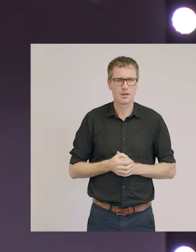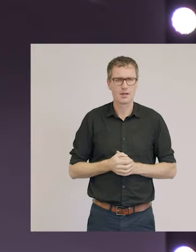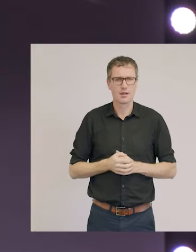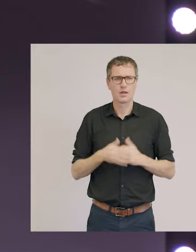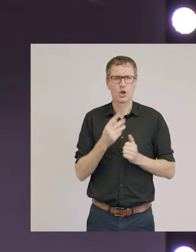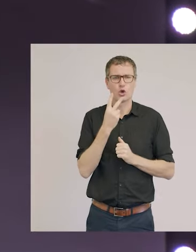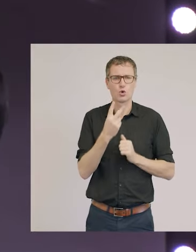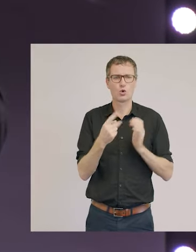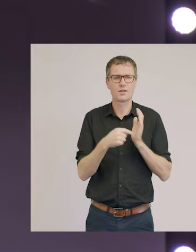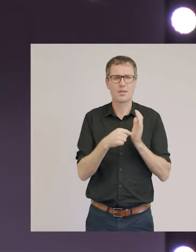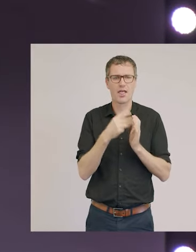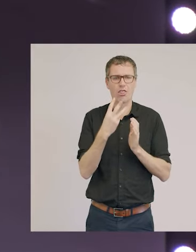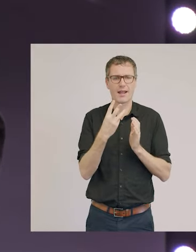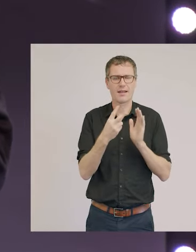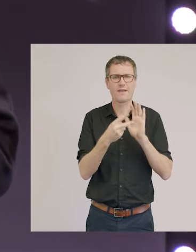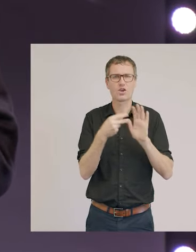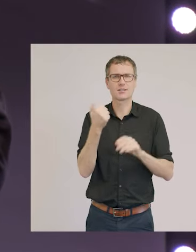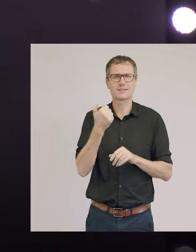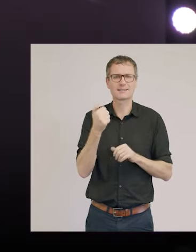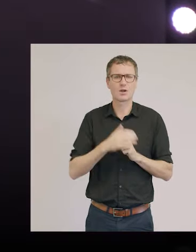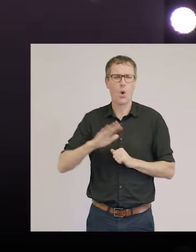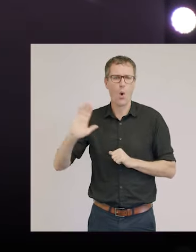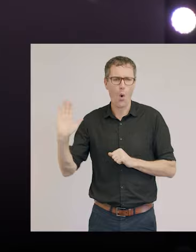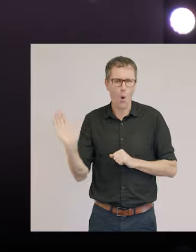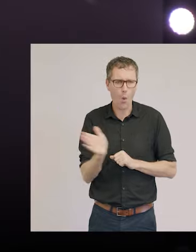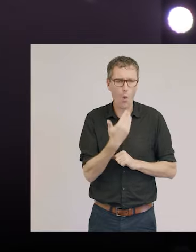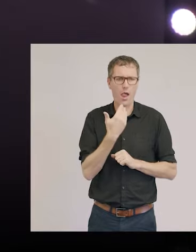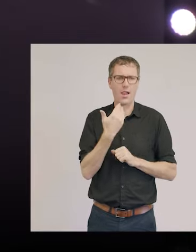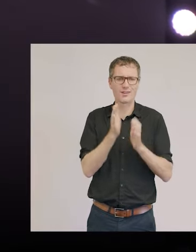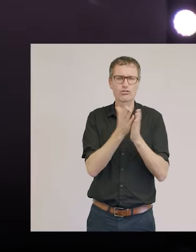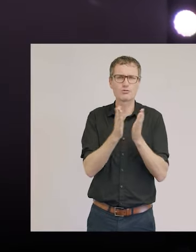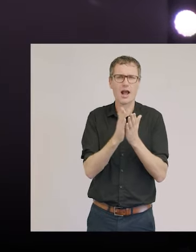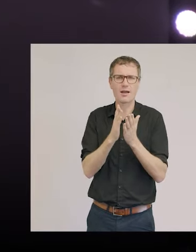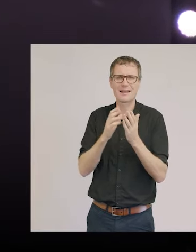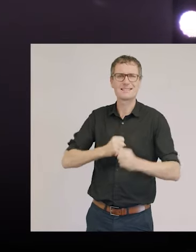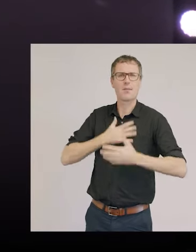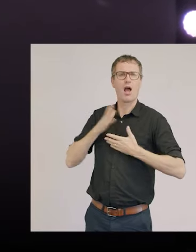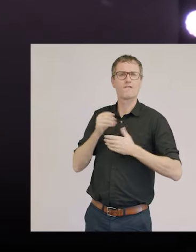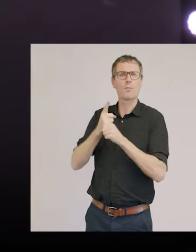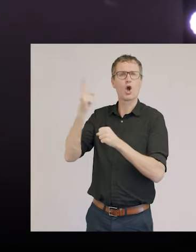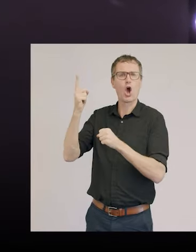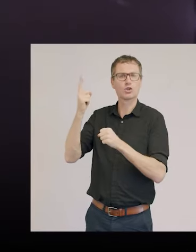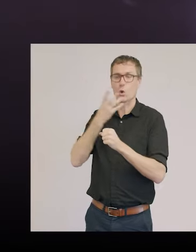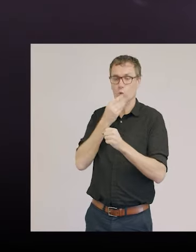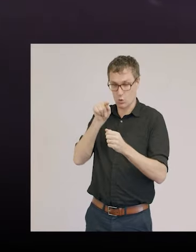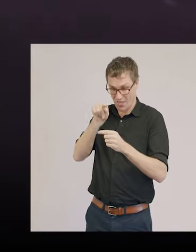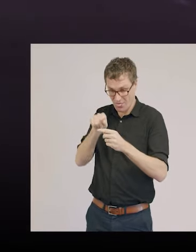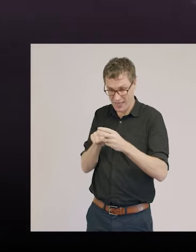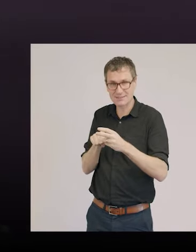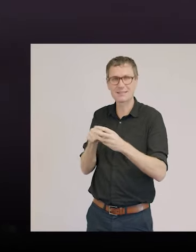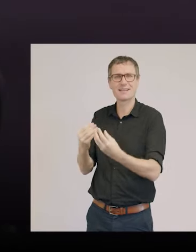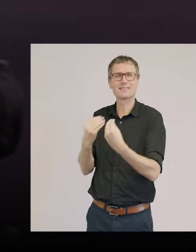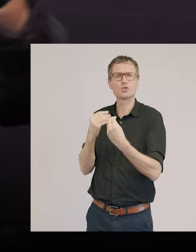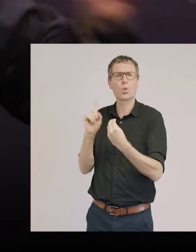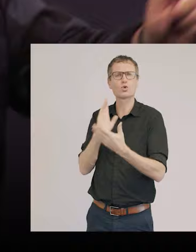it into, let's take the whole Scripture there, 2 Timothy 3:16, all Scripture is inspired by God and it is useful to teach